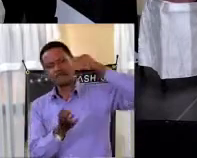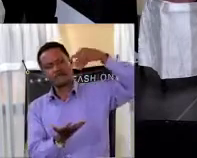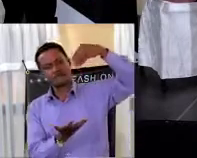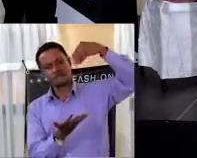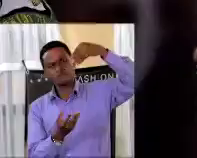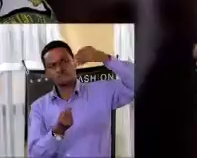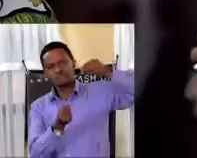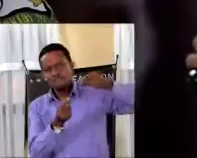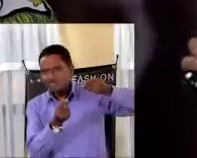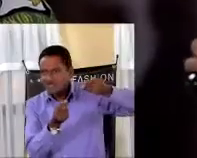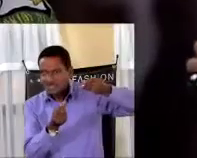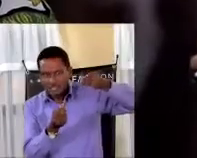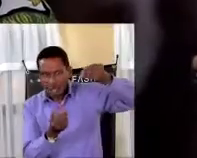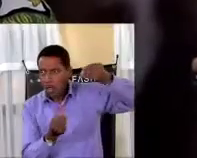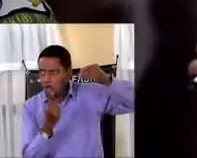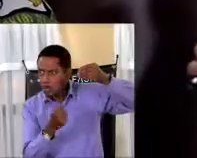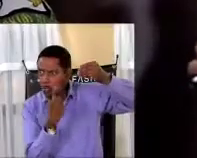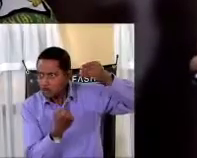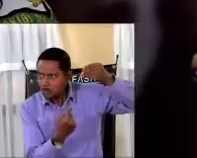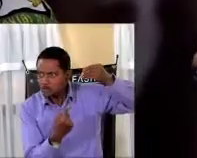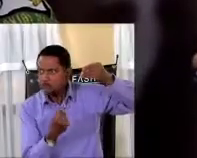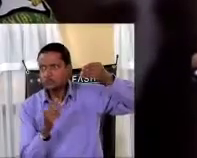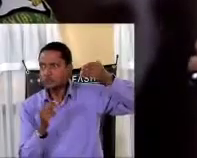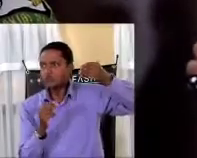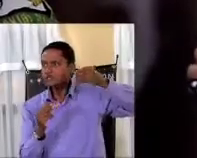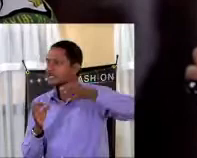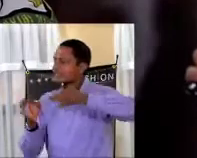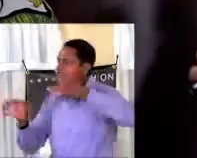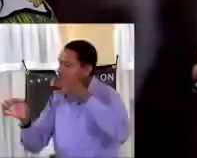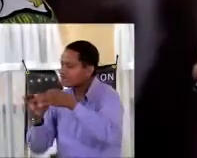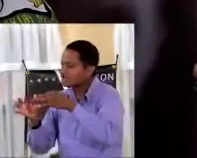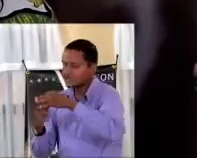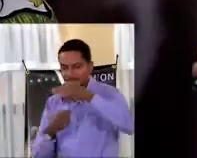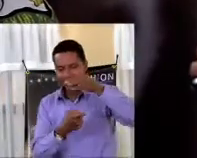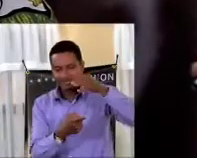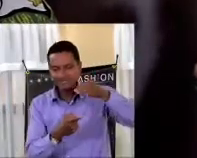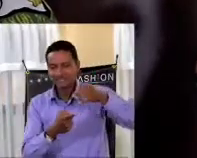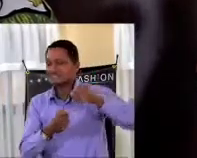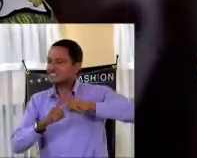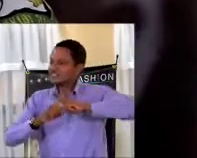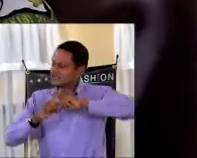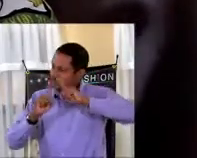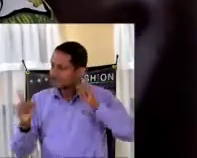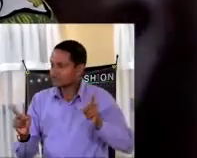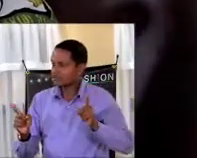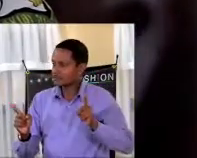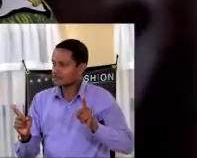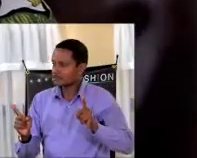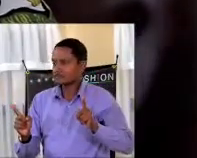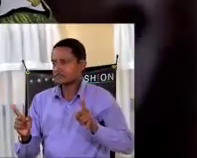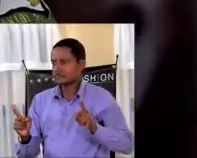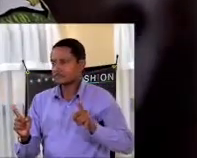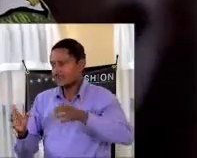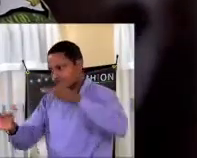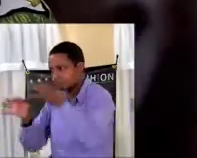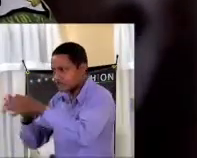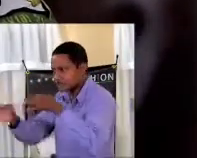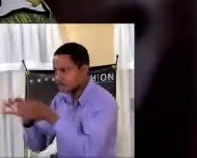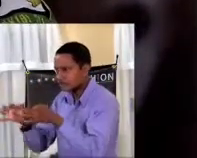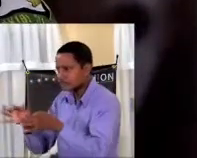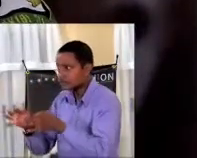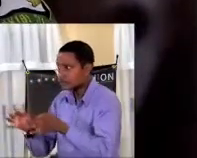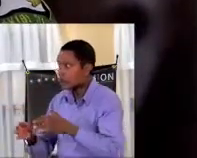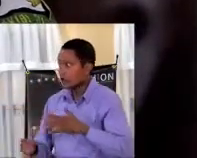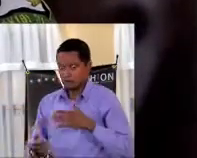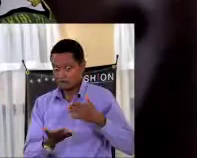your ability to tell the story about the uniqueness of your product through your product and through other means, right? So it's not just about, oh my